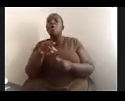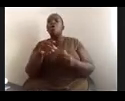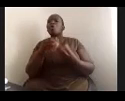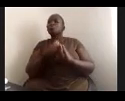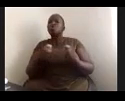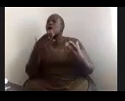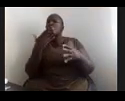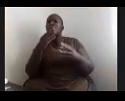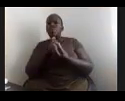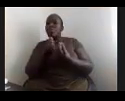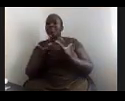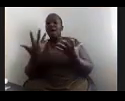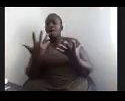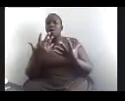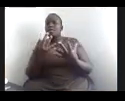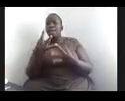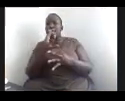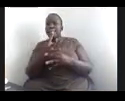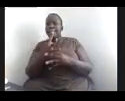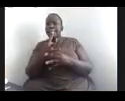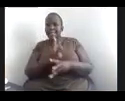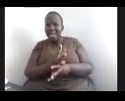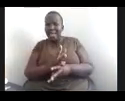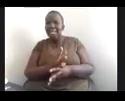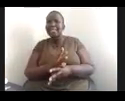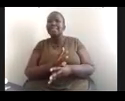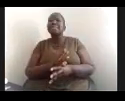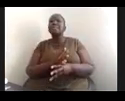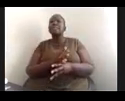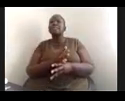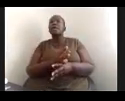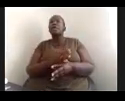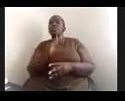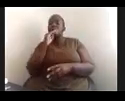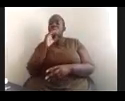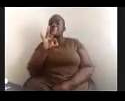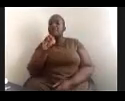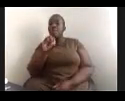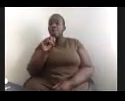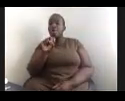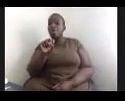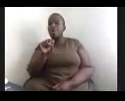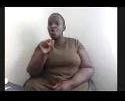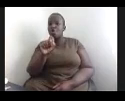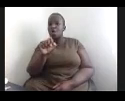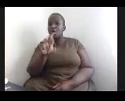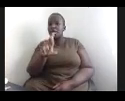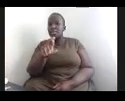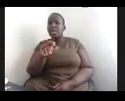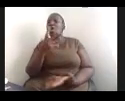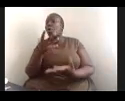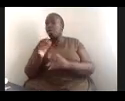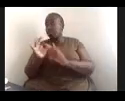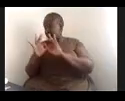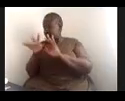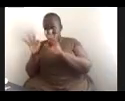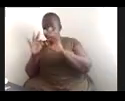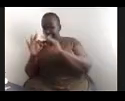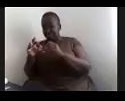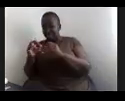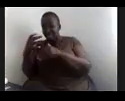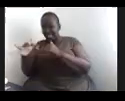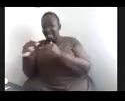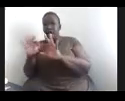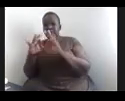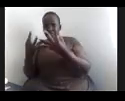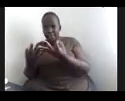children. And what we find is that most children go and live with relatives such as grannies or aunts.